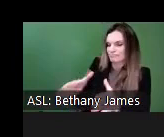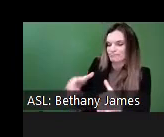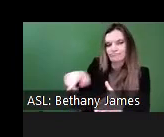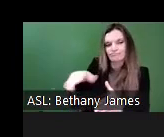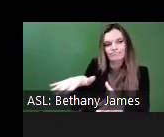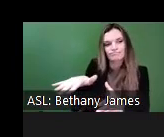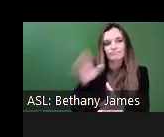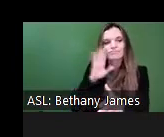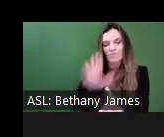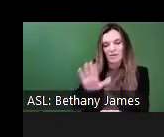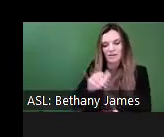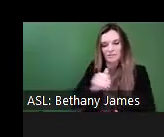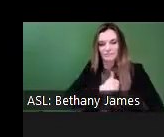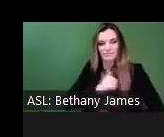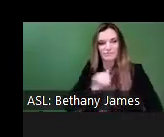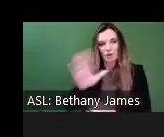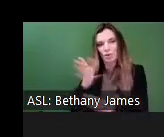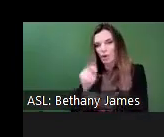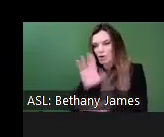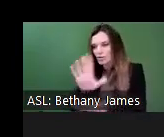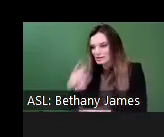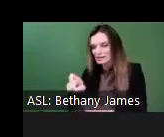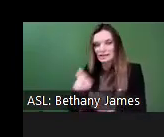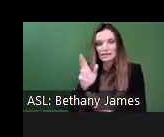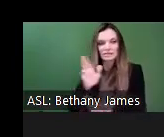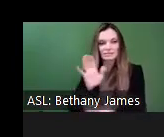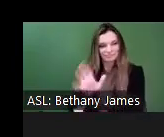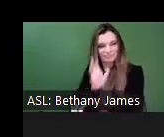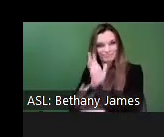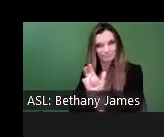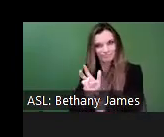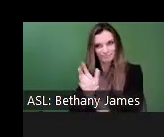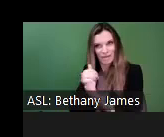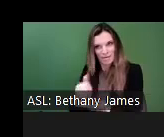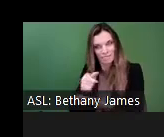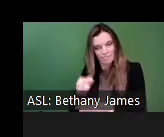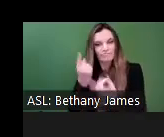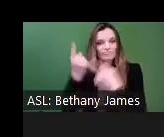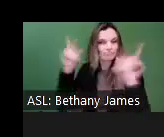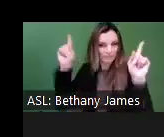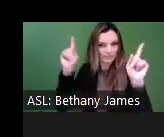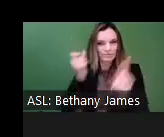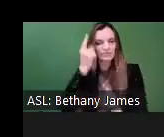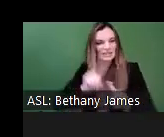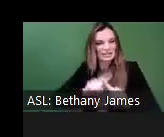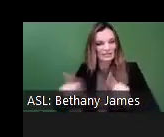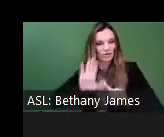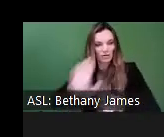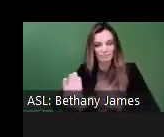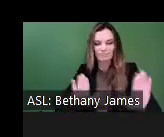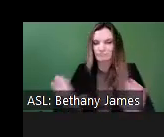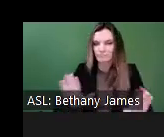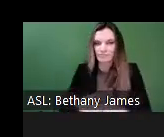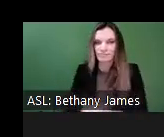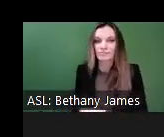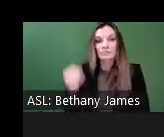need different resources and support to be successful, but then also recognizing that if they are successful with